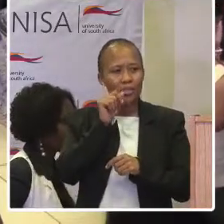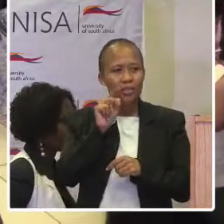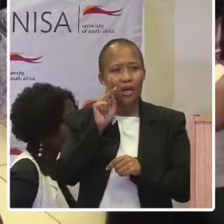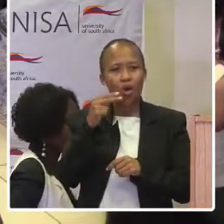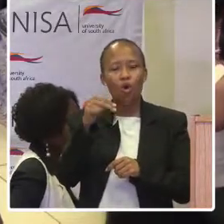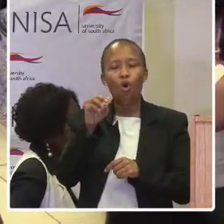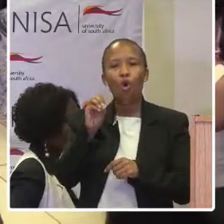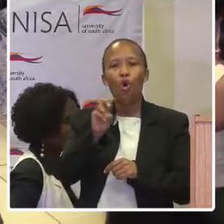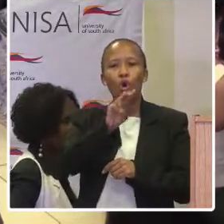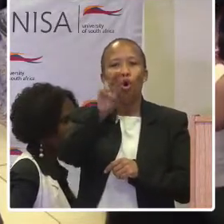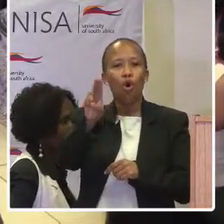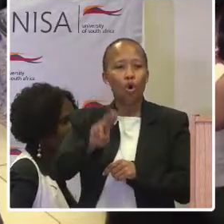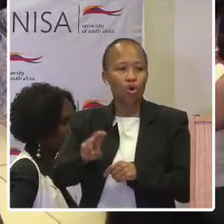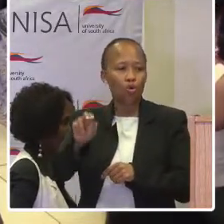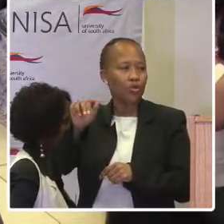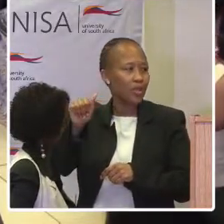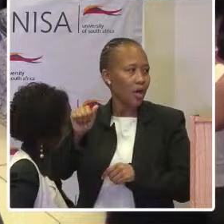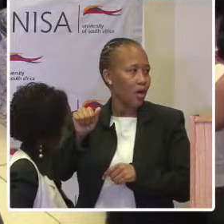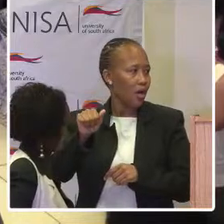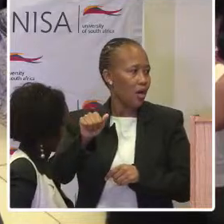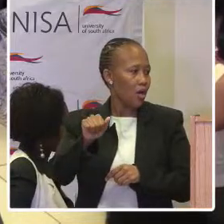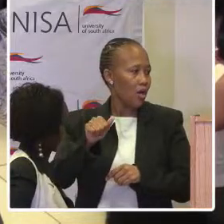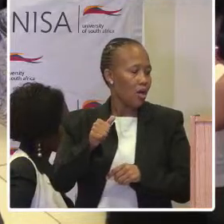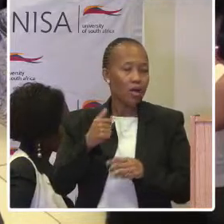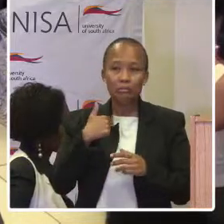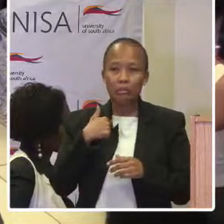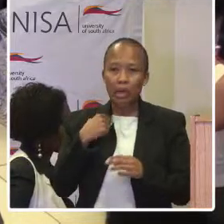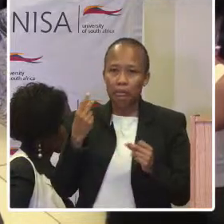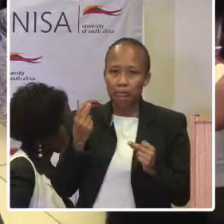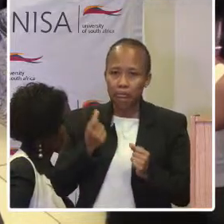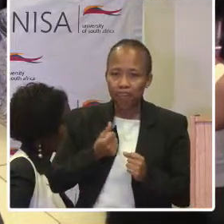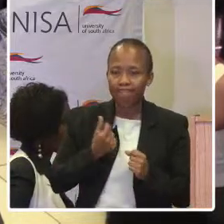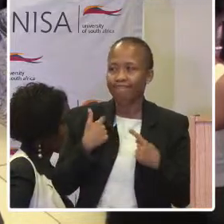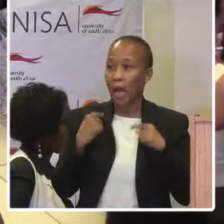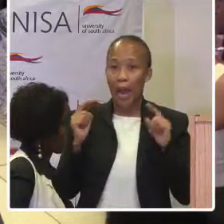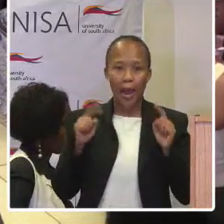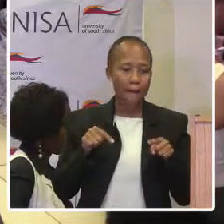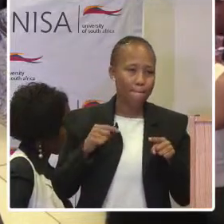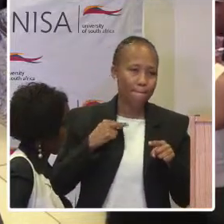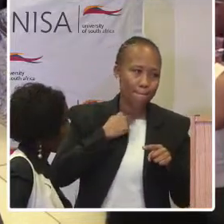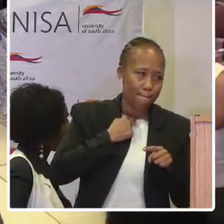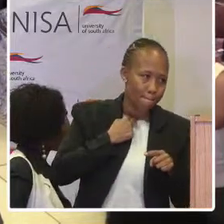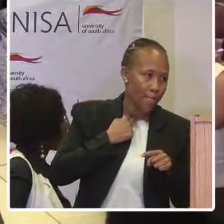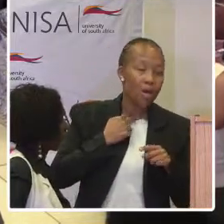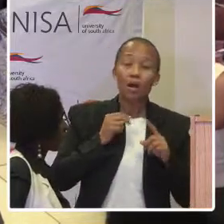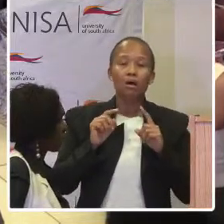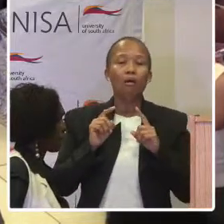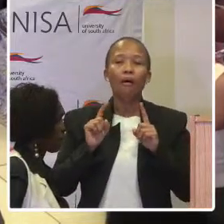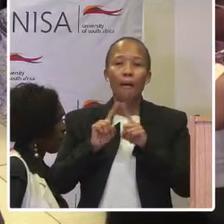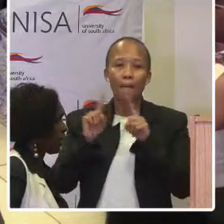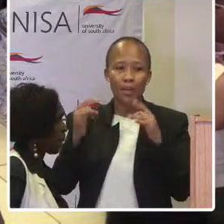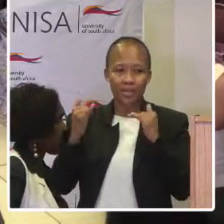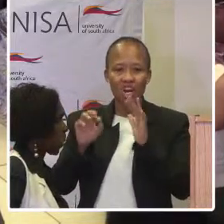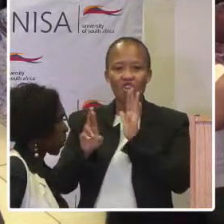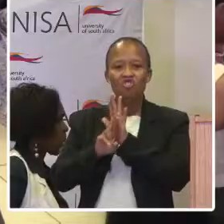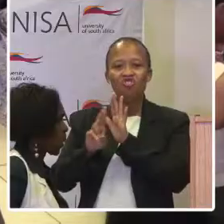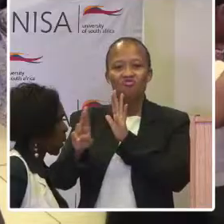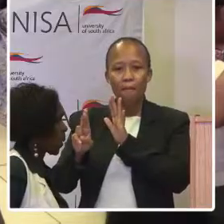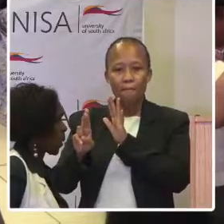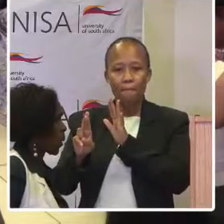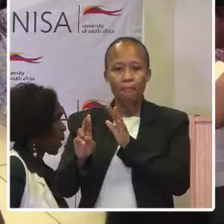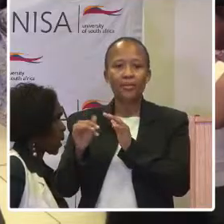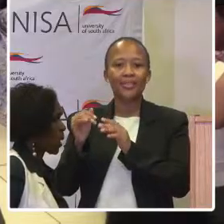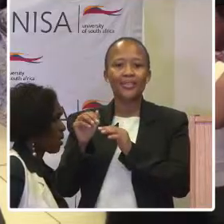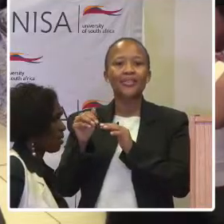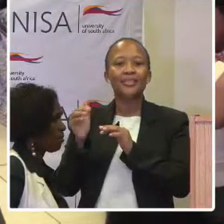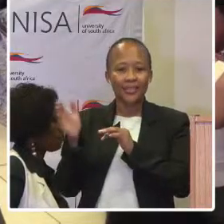the SACAA could not be with us. However, he did send a representative to participate from